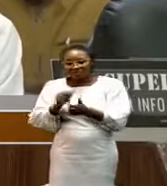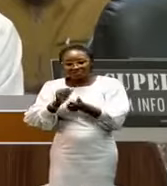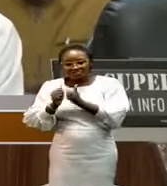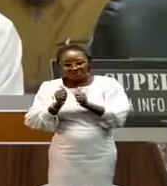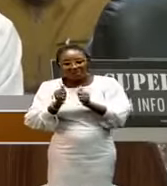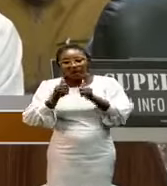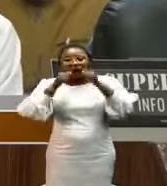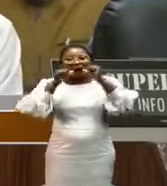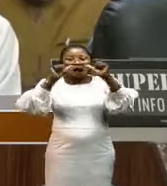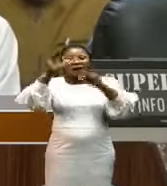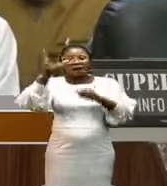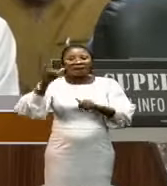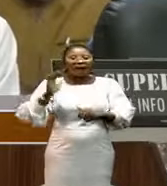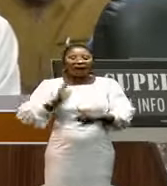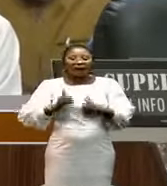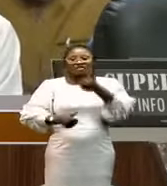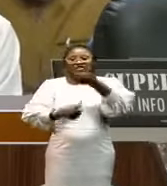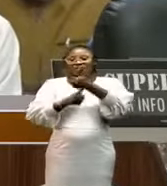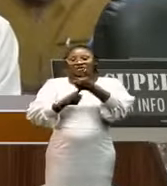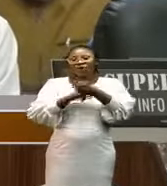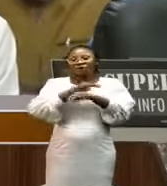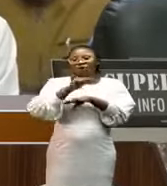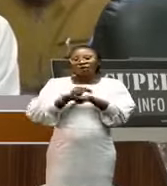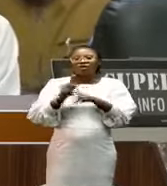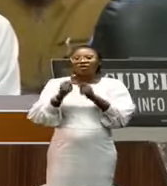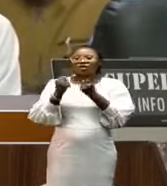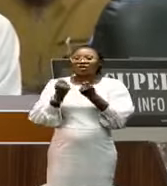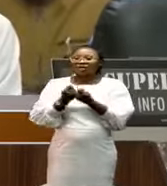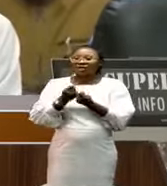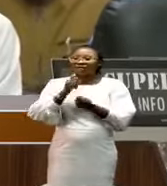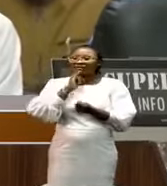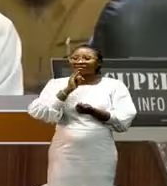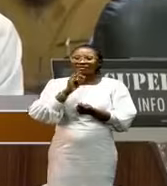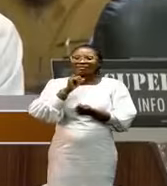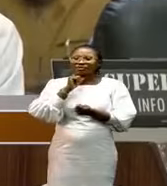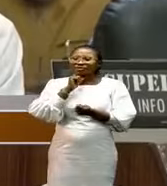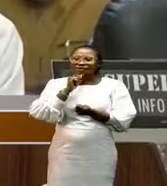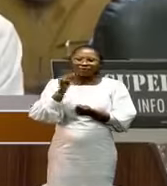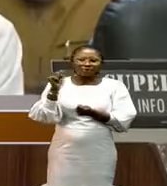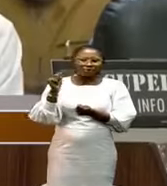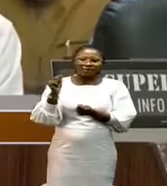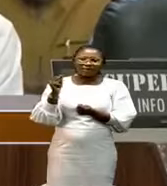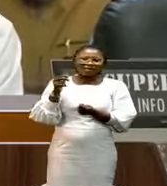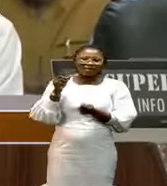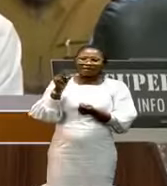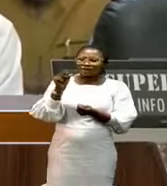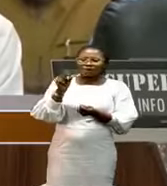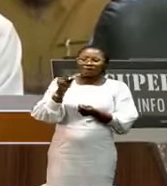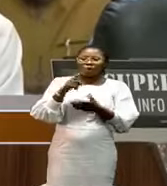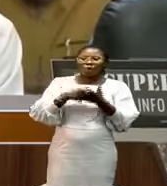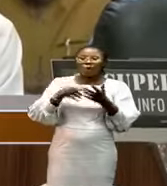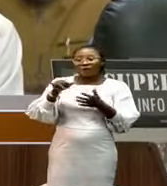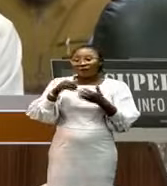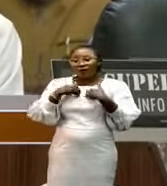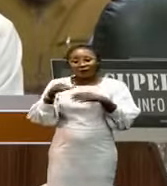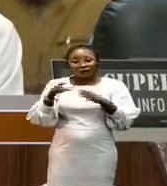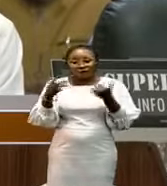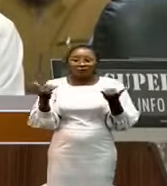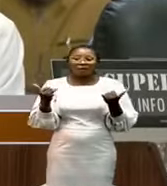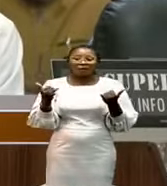our senior national team is a no mean feat. In what they have done, Mr.